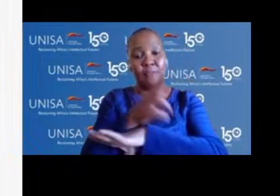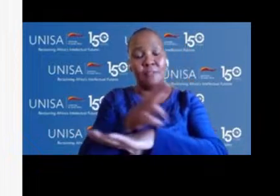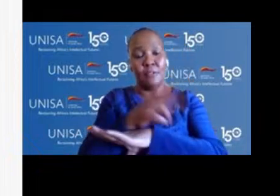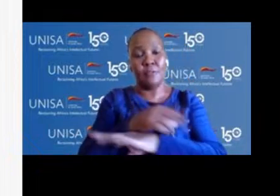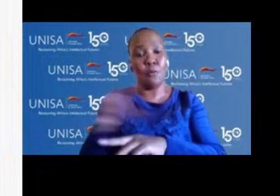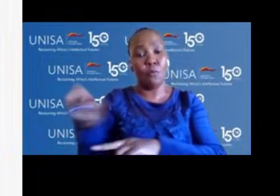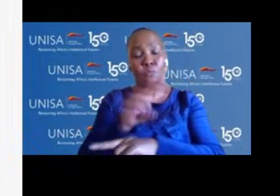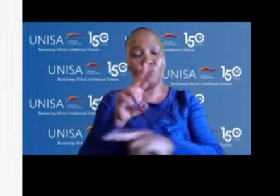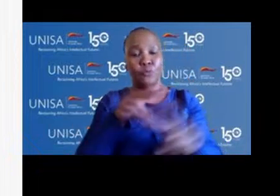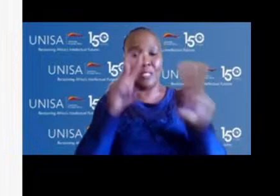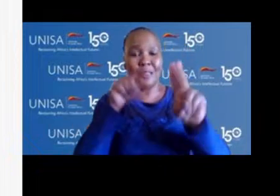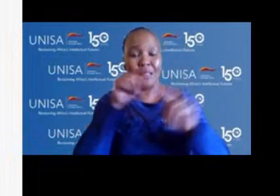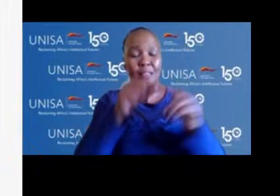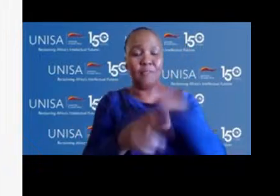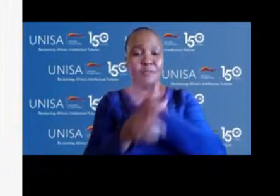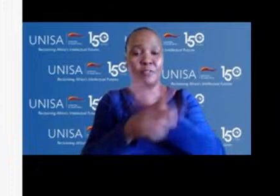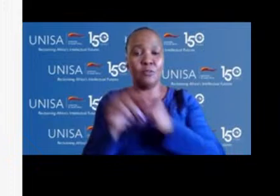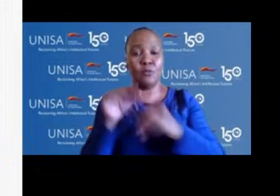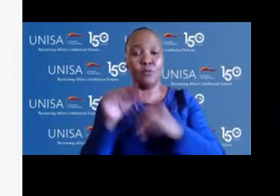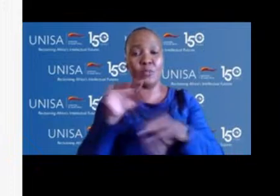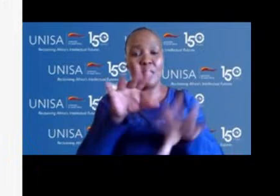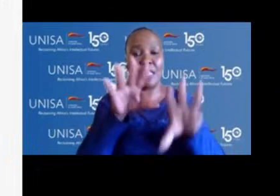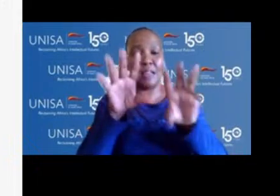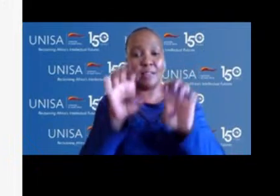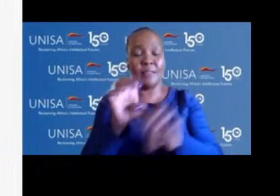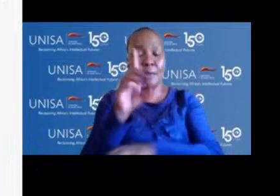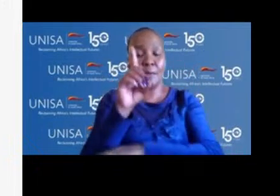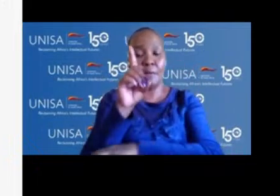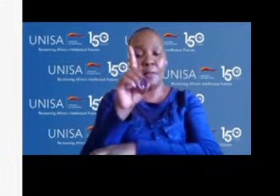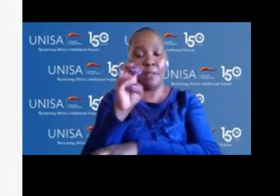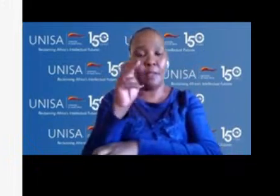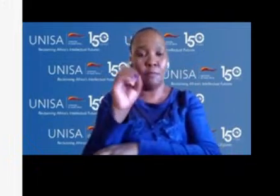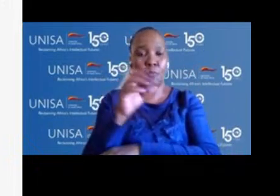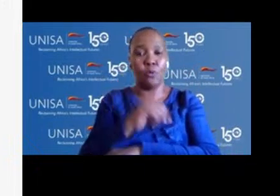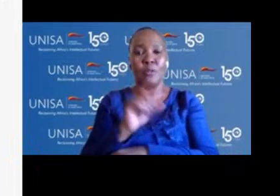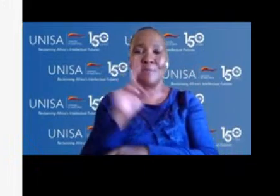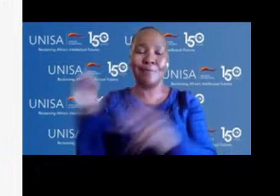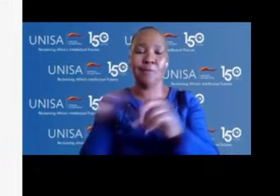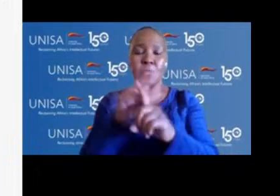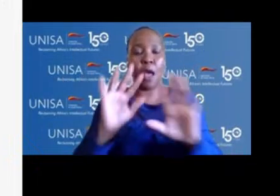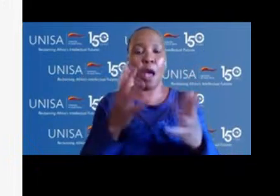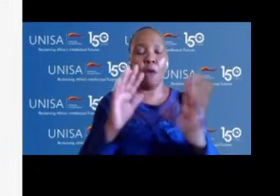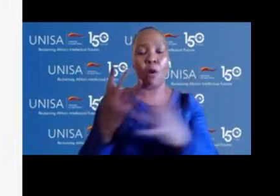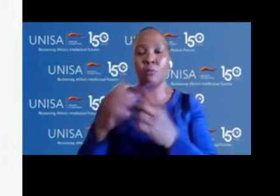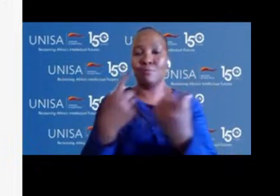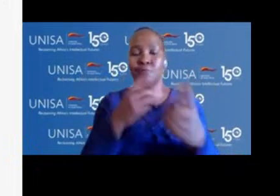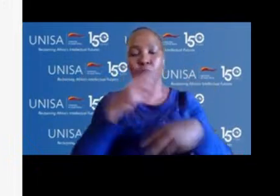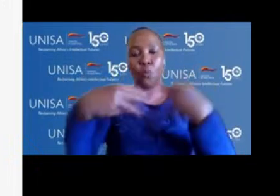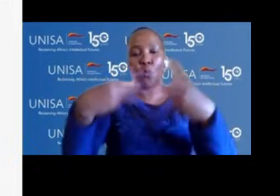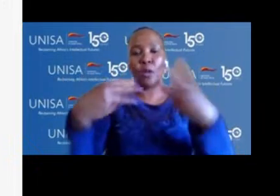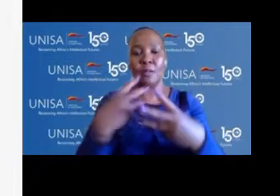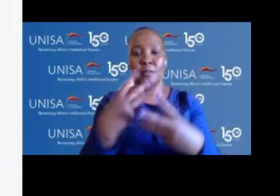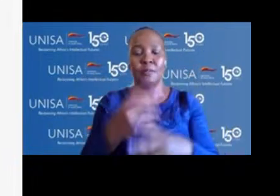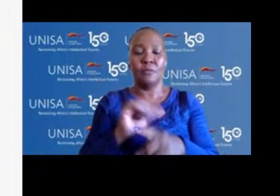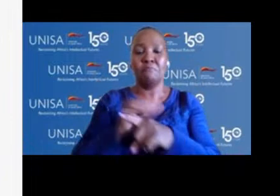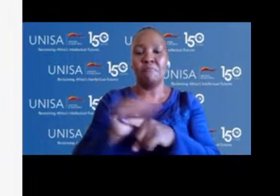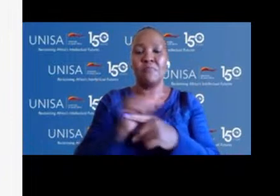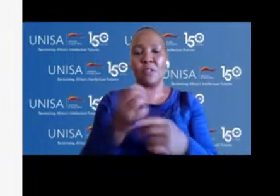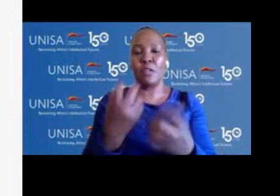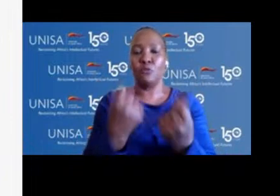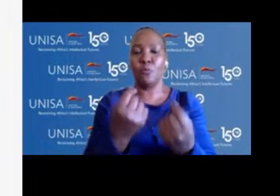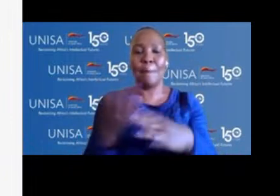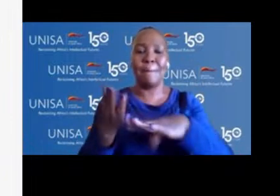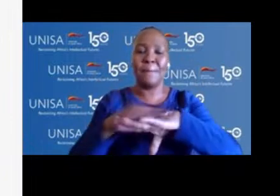with regards to the exam demo and see how that works, because that whole process you must practice. And this one you can do as many times as you